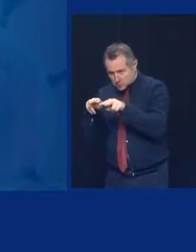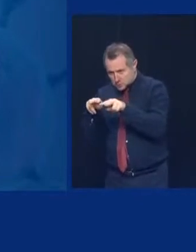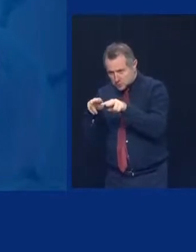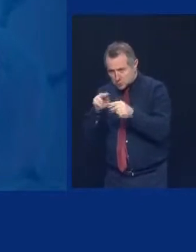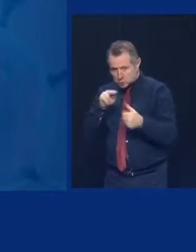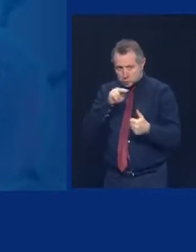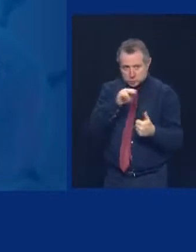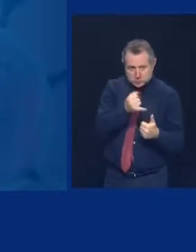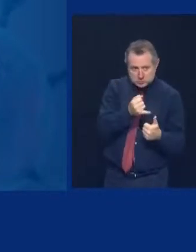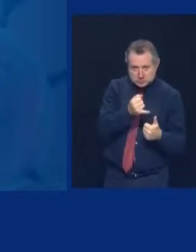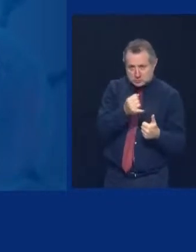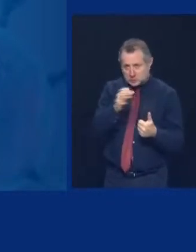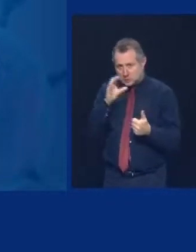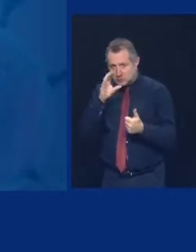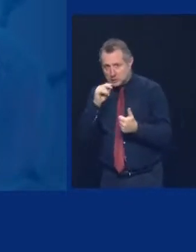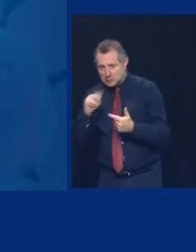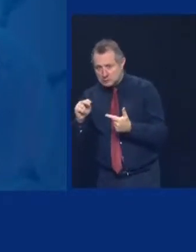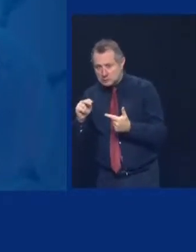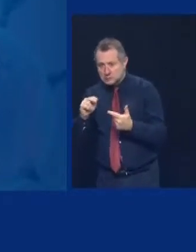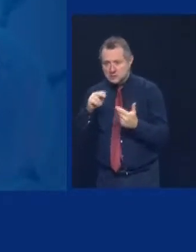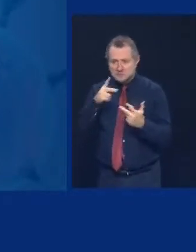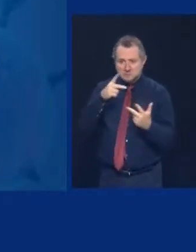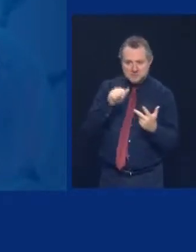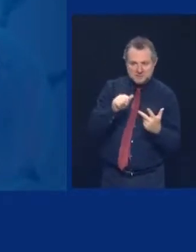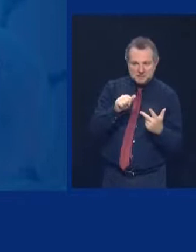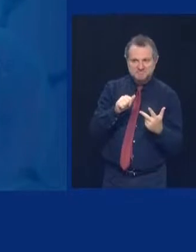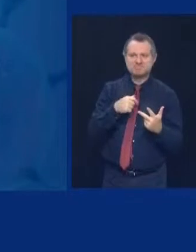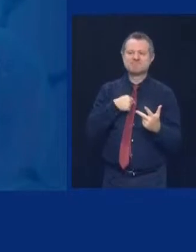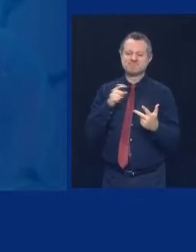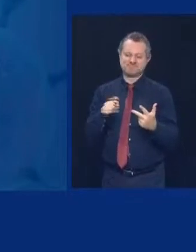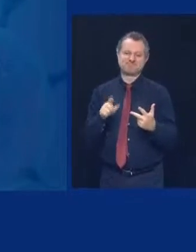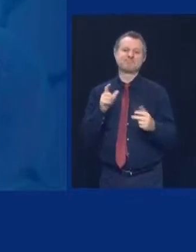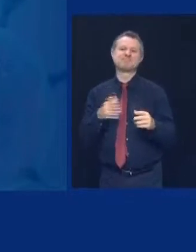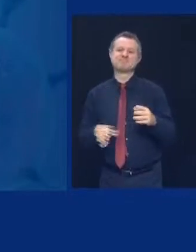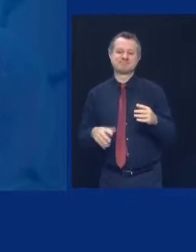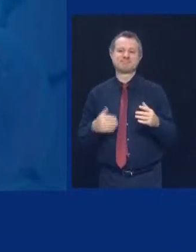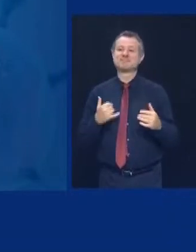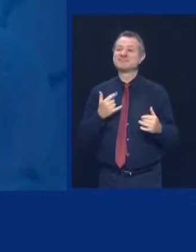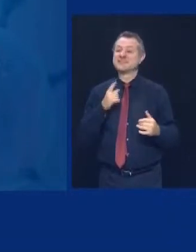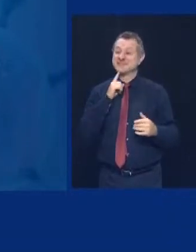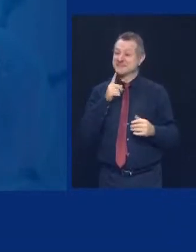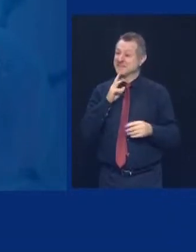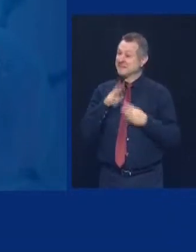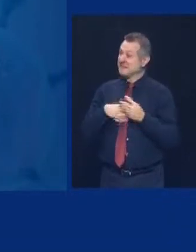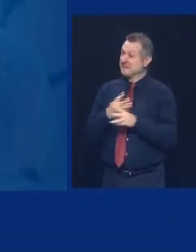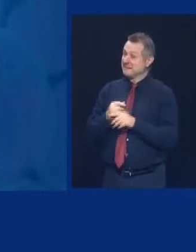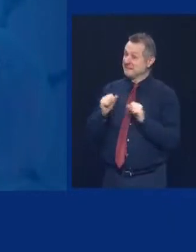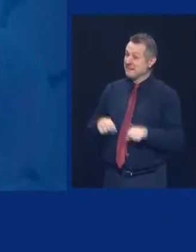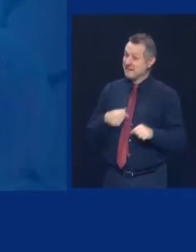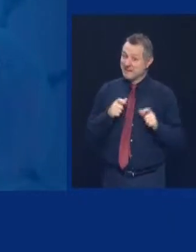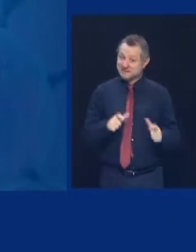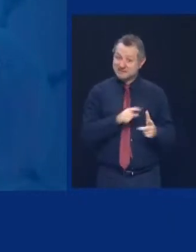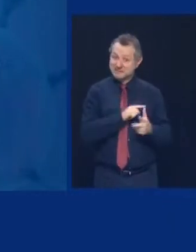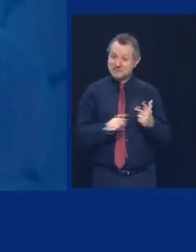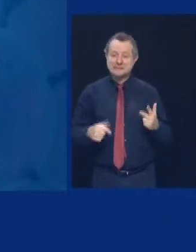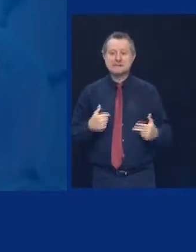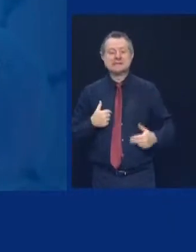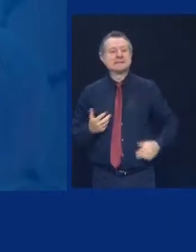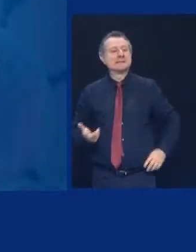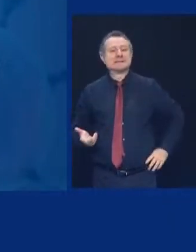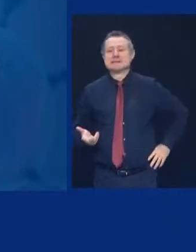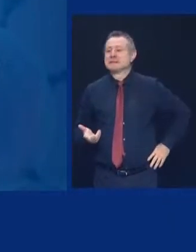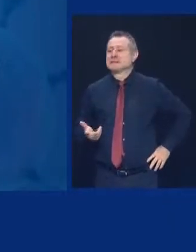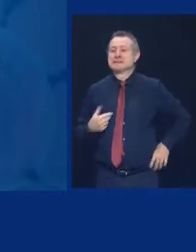There is no practical way to quarantine New Jersey, Connecticut, and Pennsylvania. Remember, this